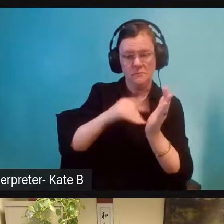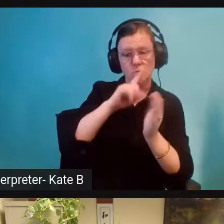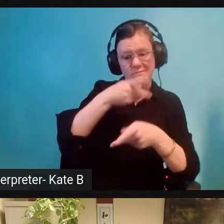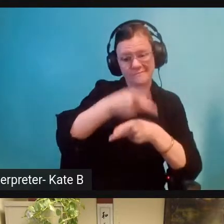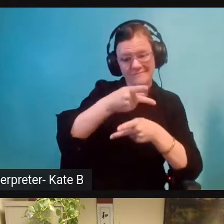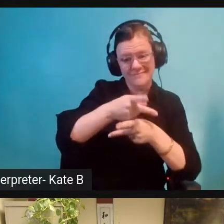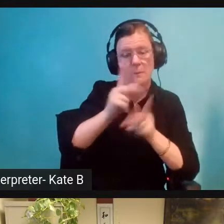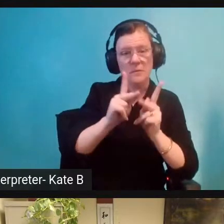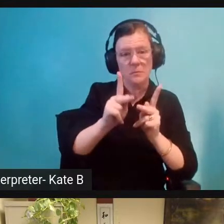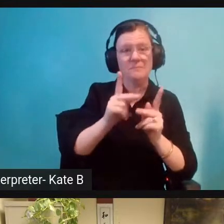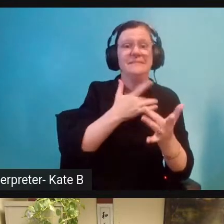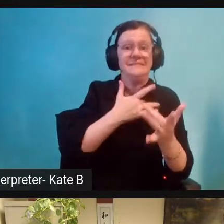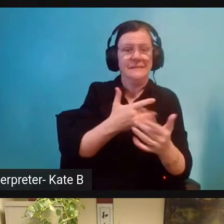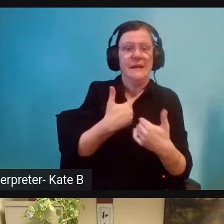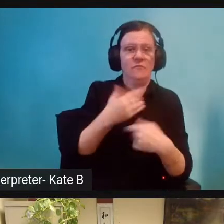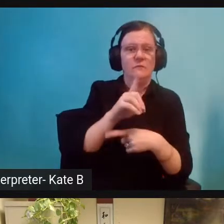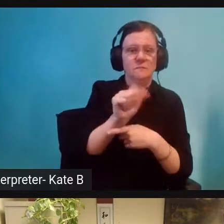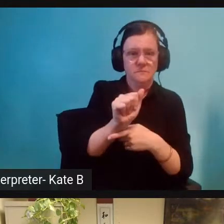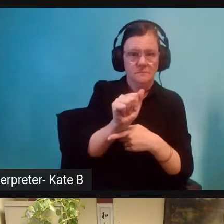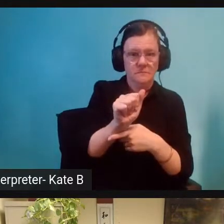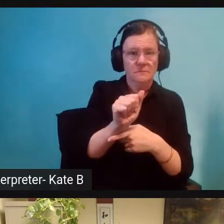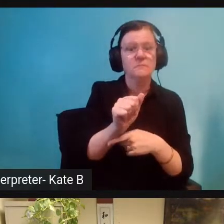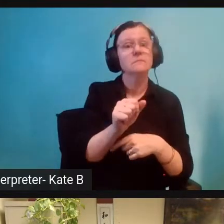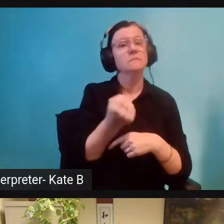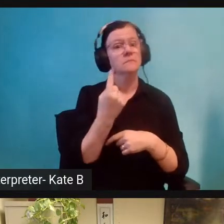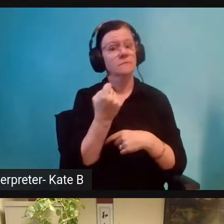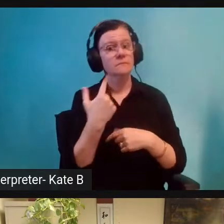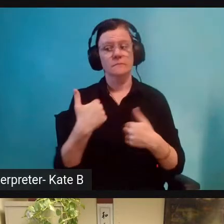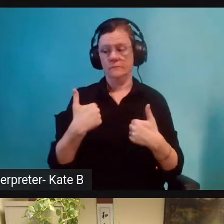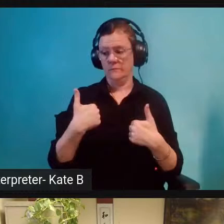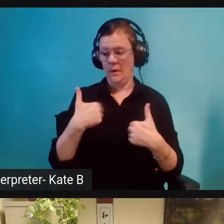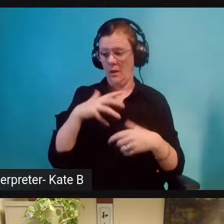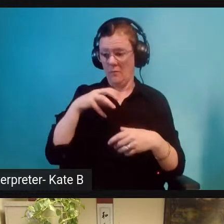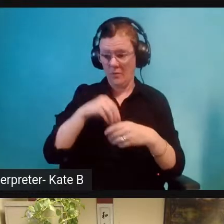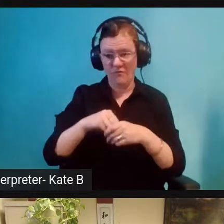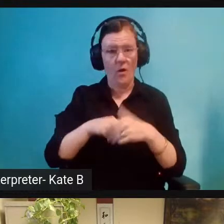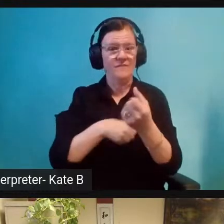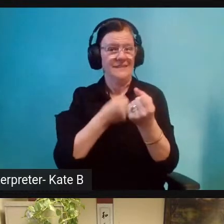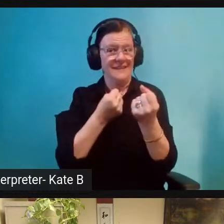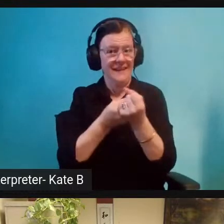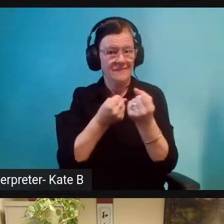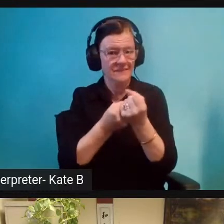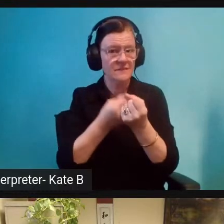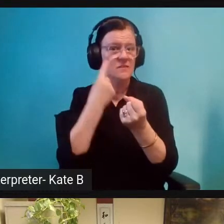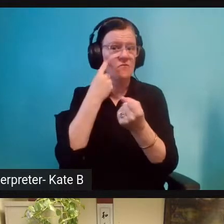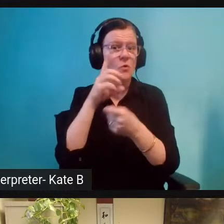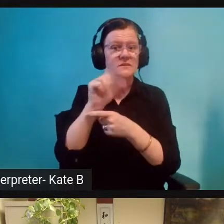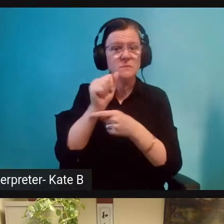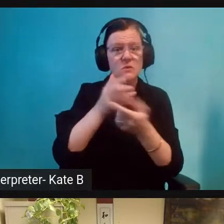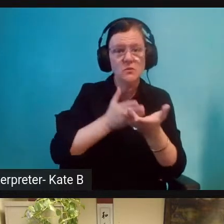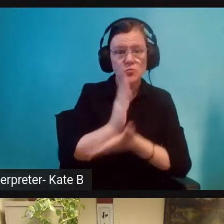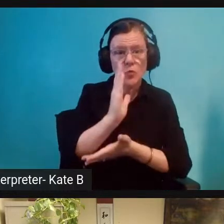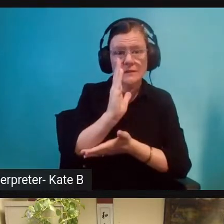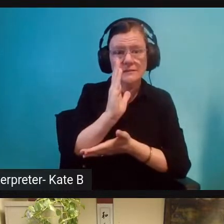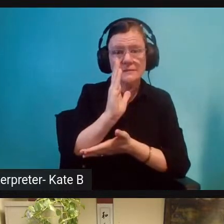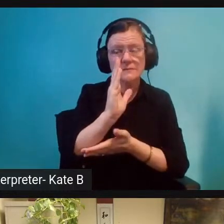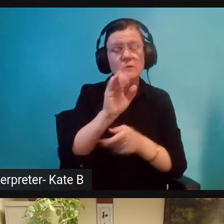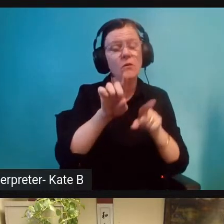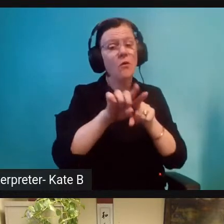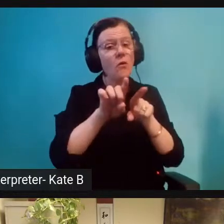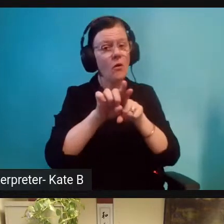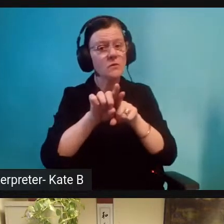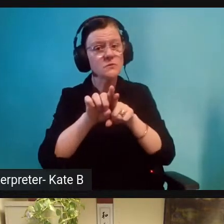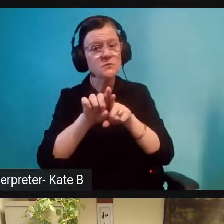with disabilities, as someone who has been involved in advocating for disability rights, and as someone who has